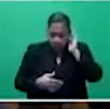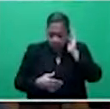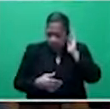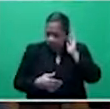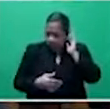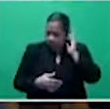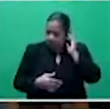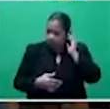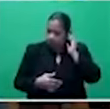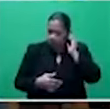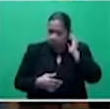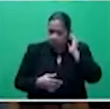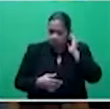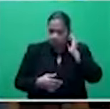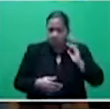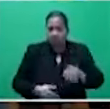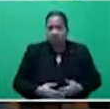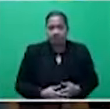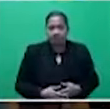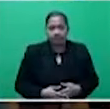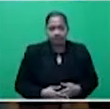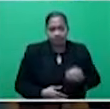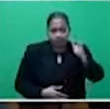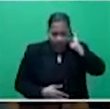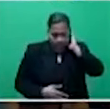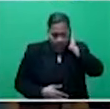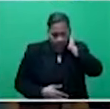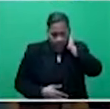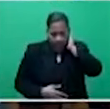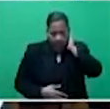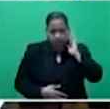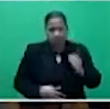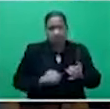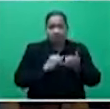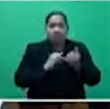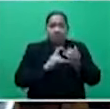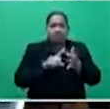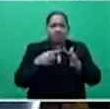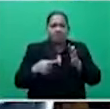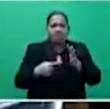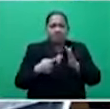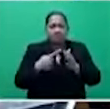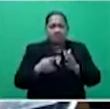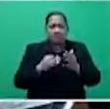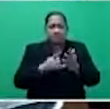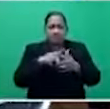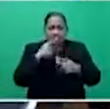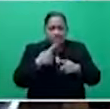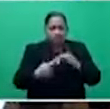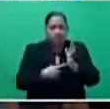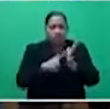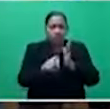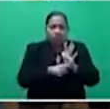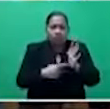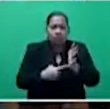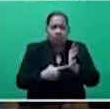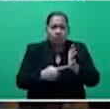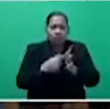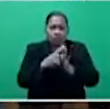Sextortion rates, if you know what that means. Honourable Prasad? Mr. Speaker, sir. French